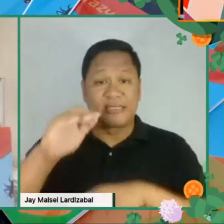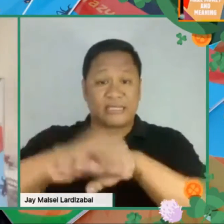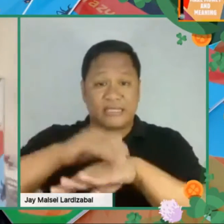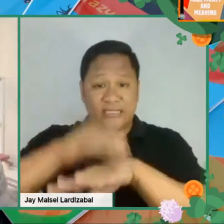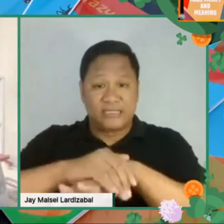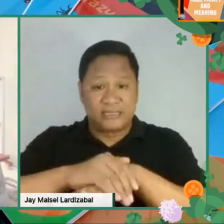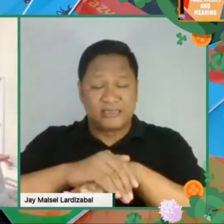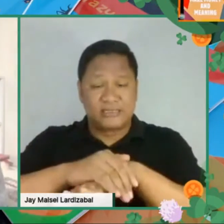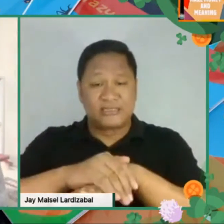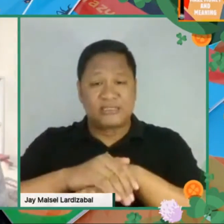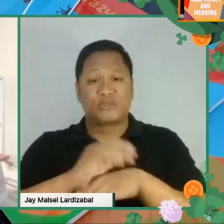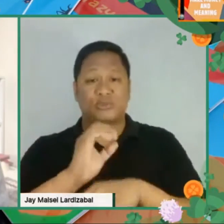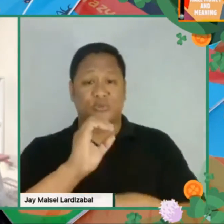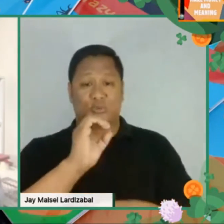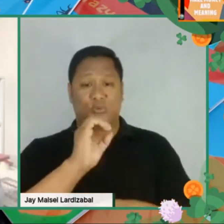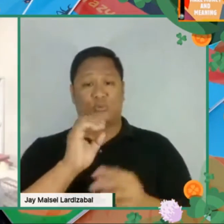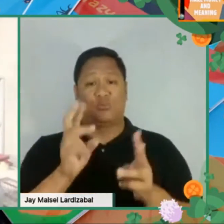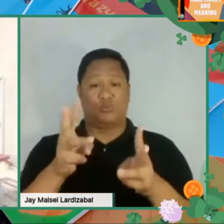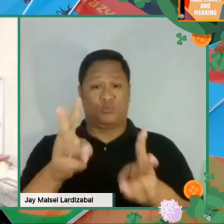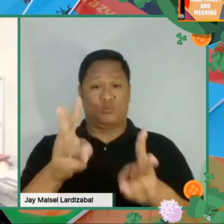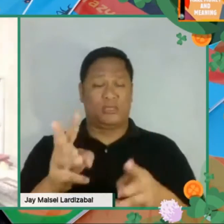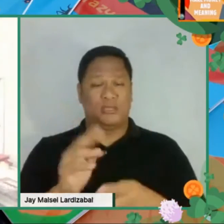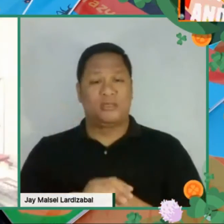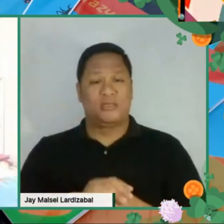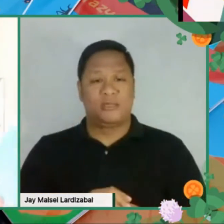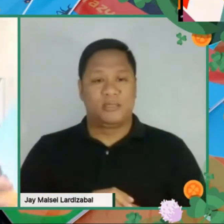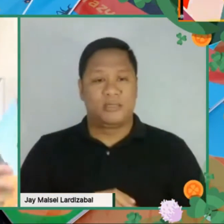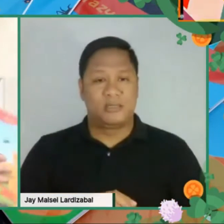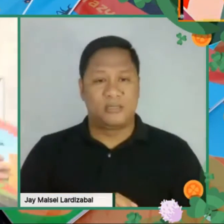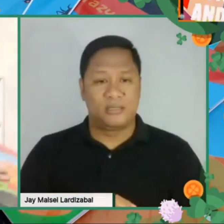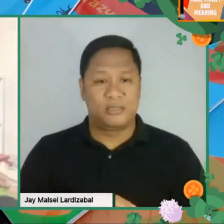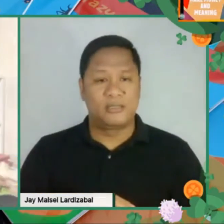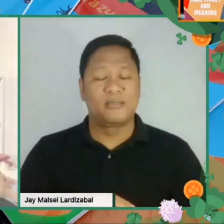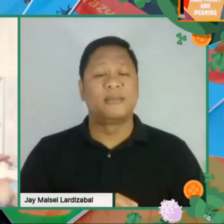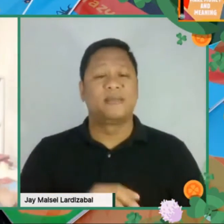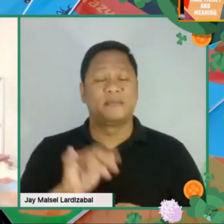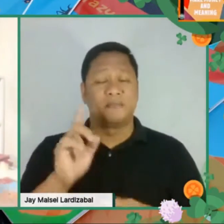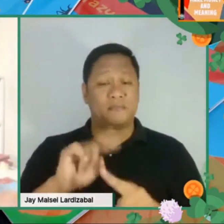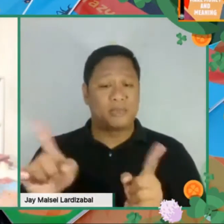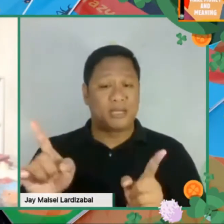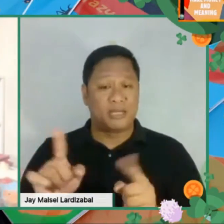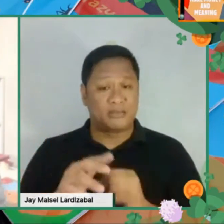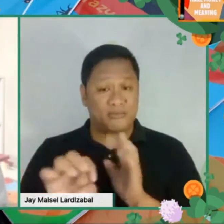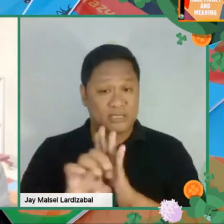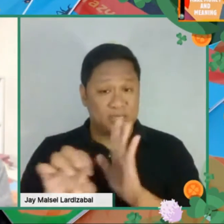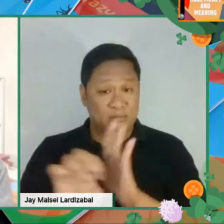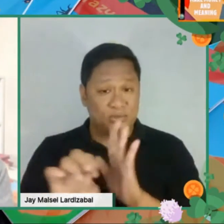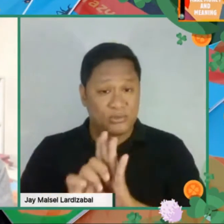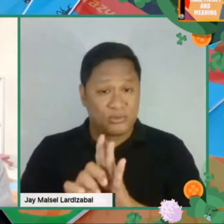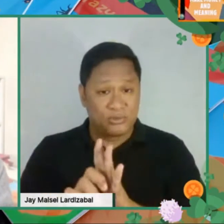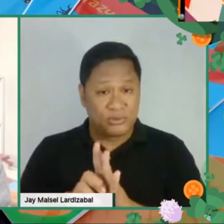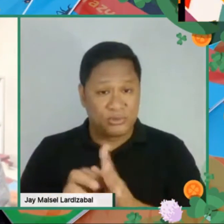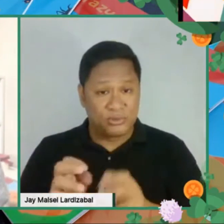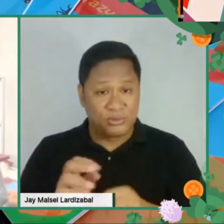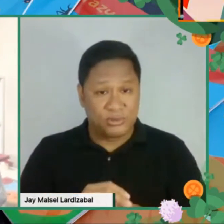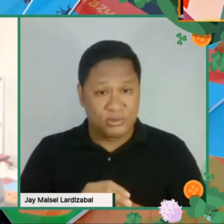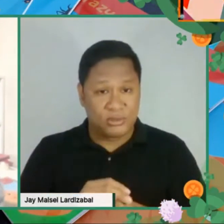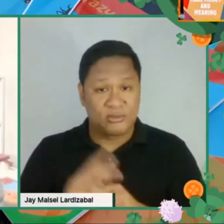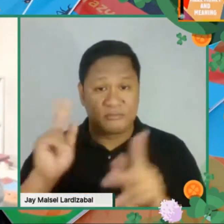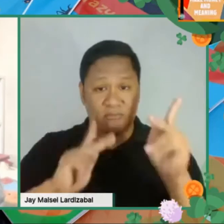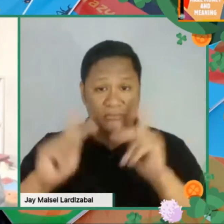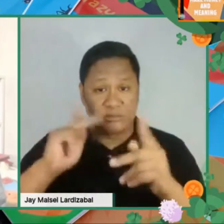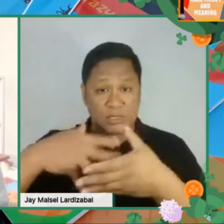Zealand English version as they'll get from me. Pero yung mga so for people